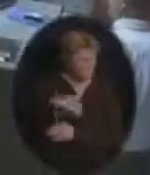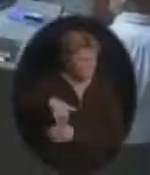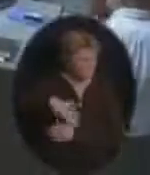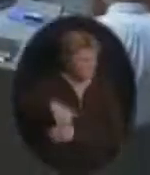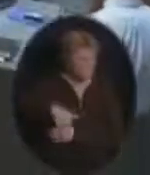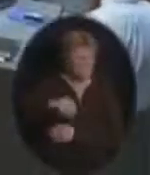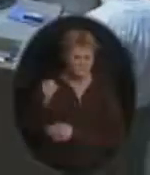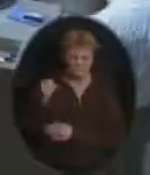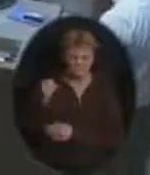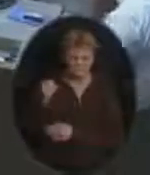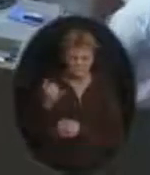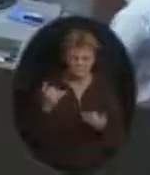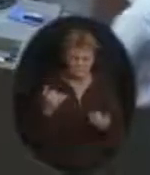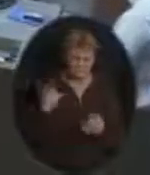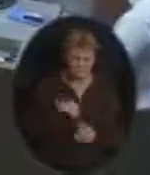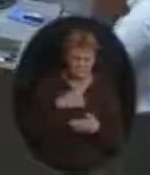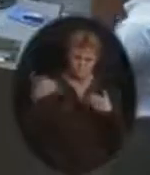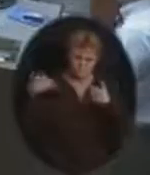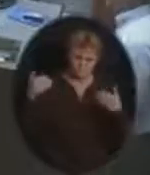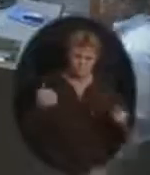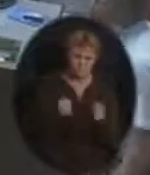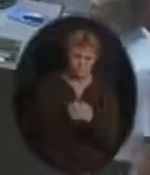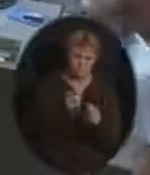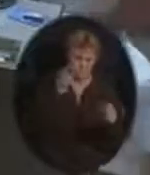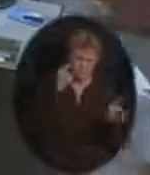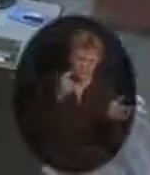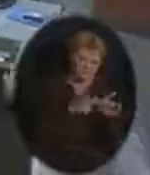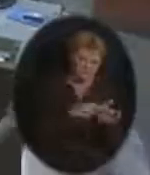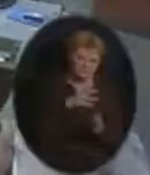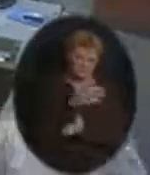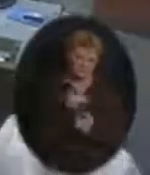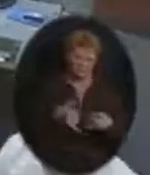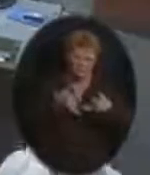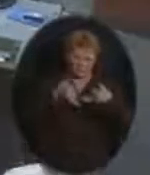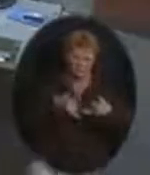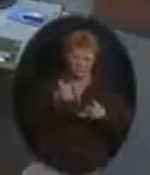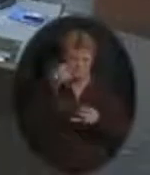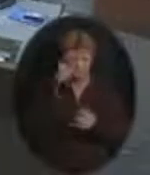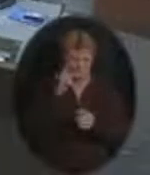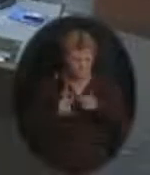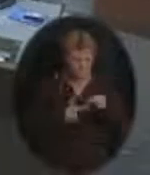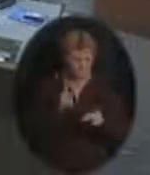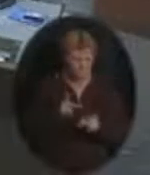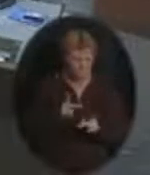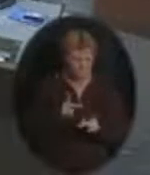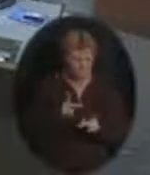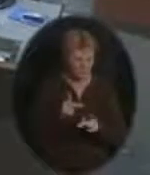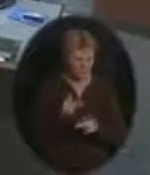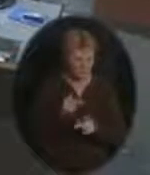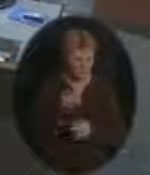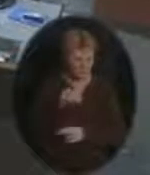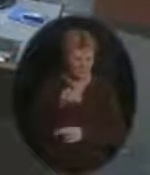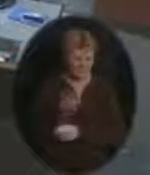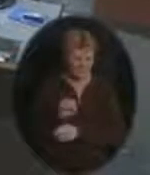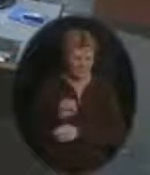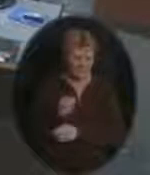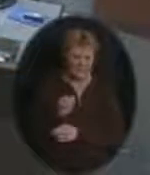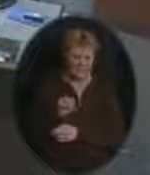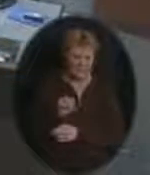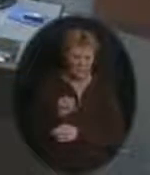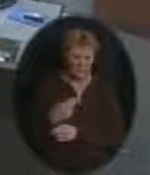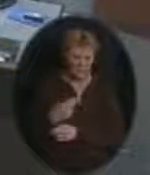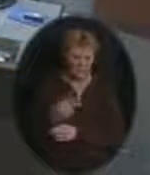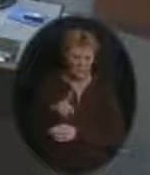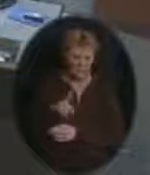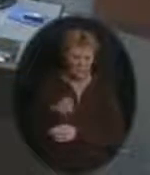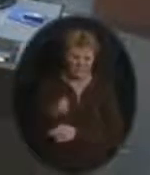Thank you, Laura Lee. We'll go ahead and move forward with our recognitions and awards. And Ms. Ashley, I think you're the board representative this time. Oh, they